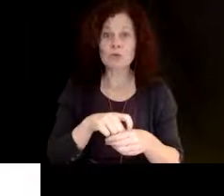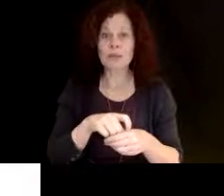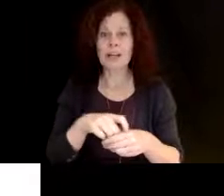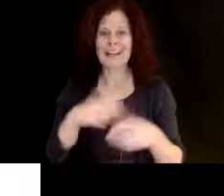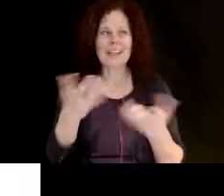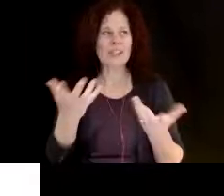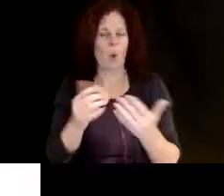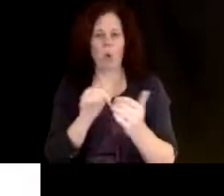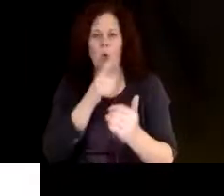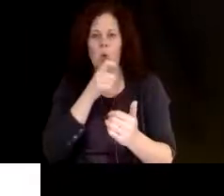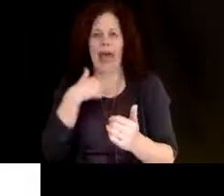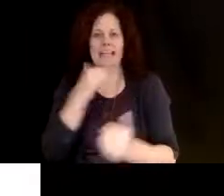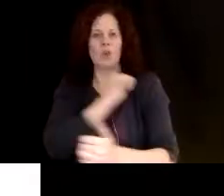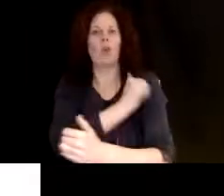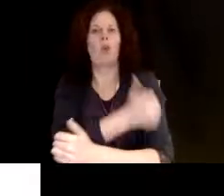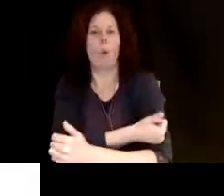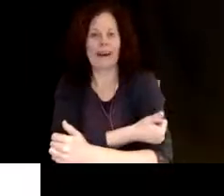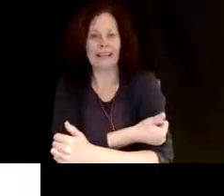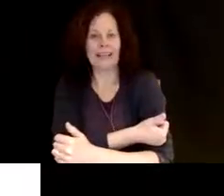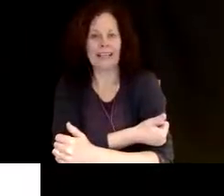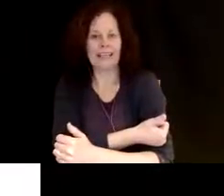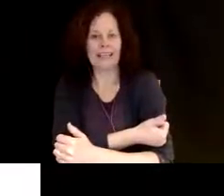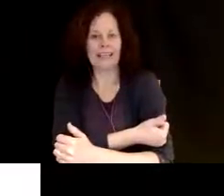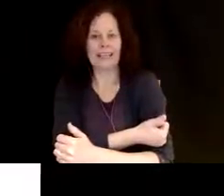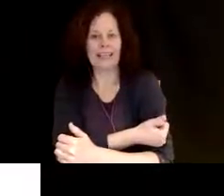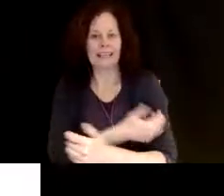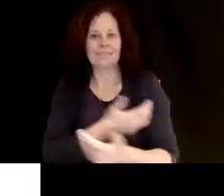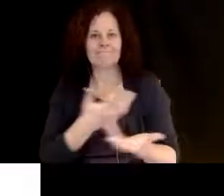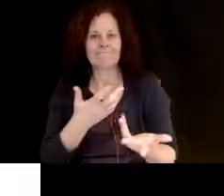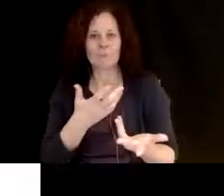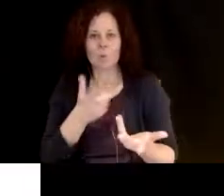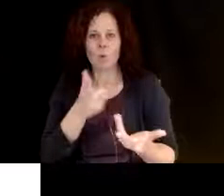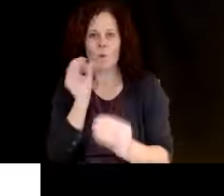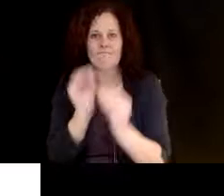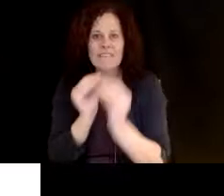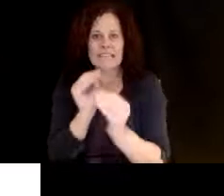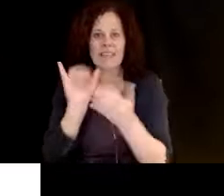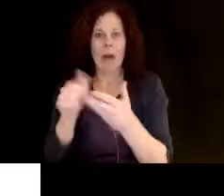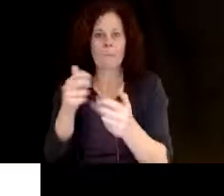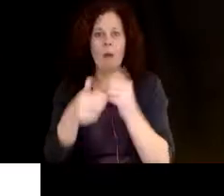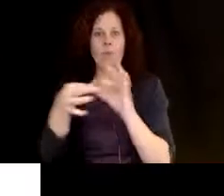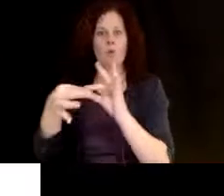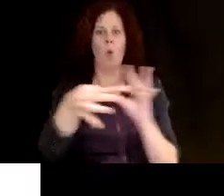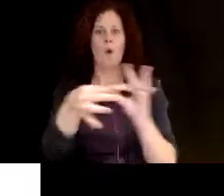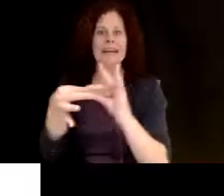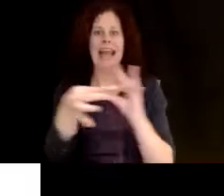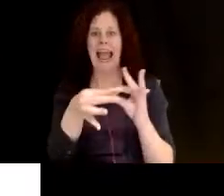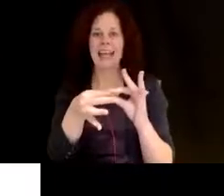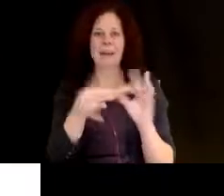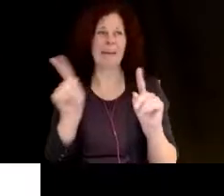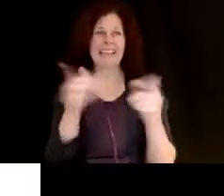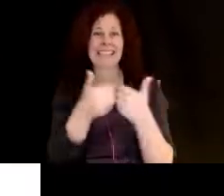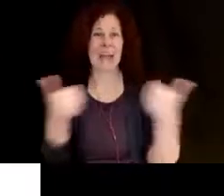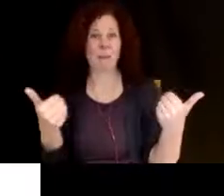to build bus stops be in different and often uncoordinated hands. Next slide, please. The